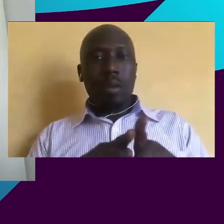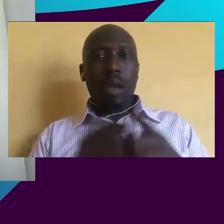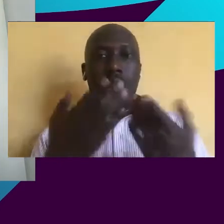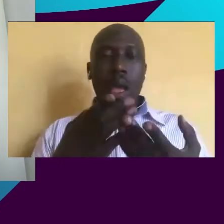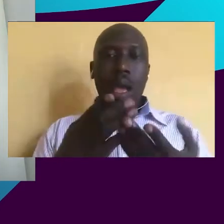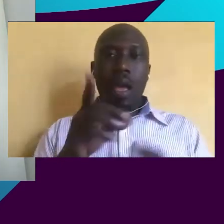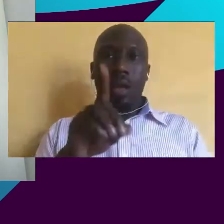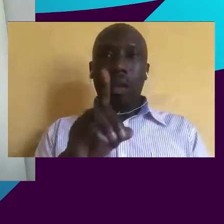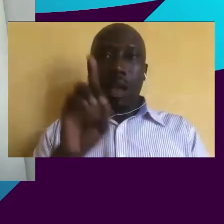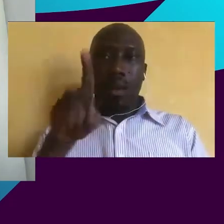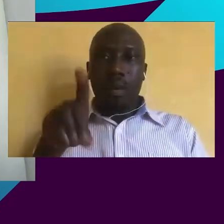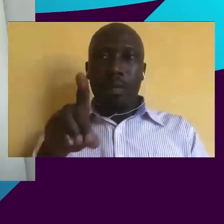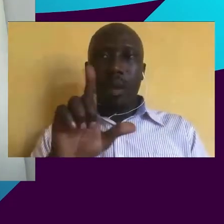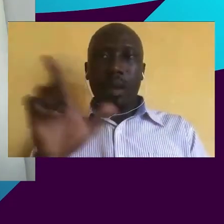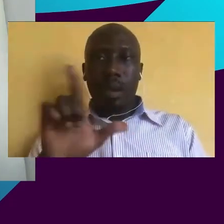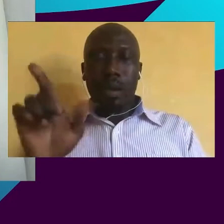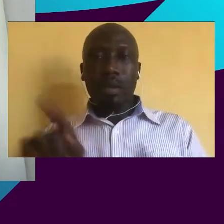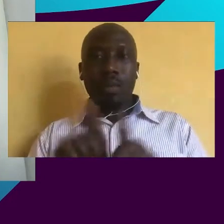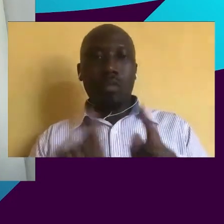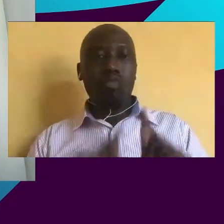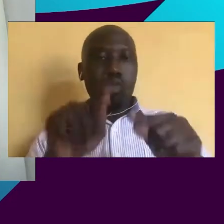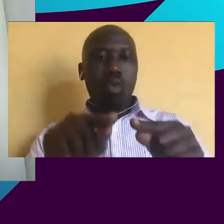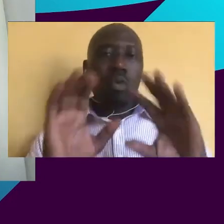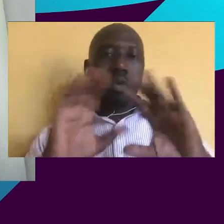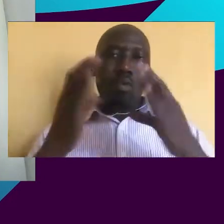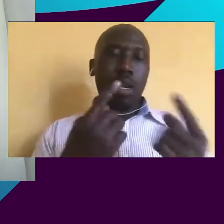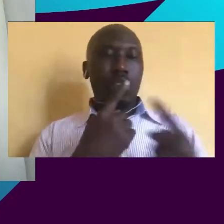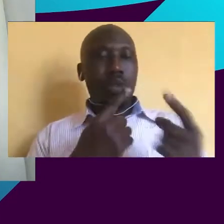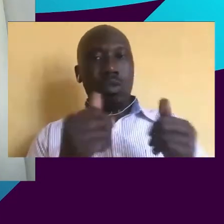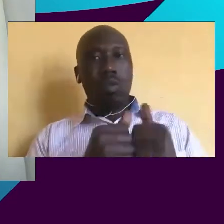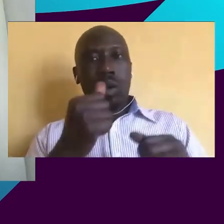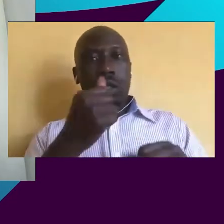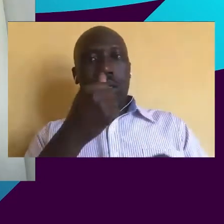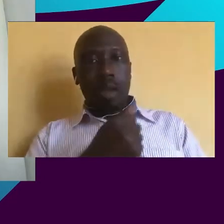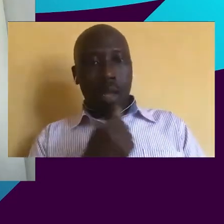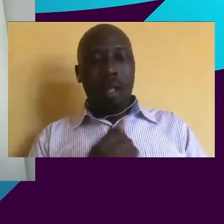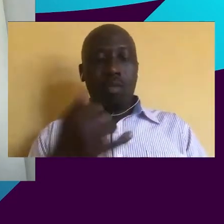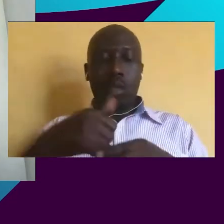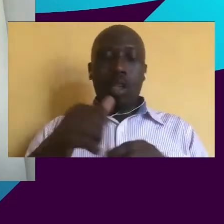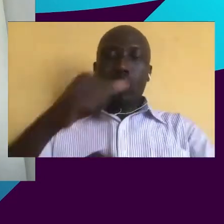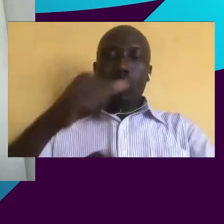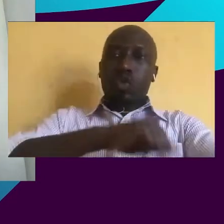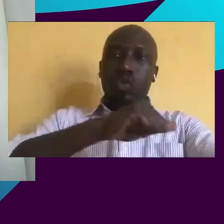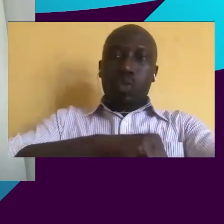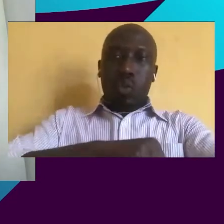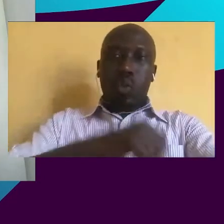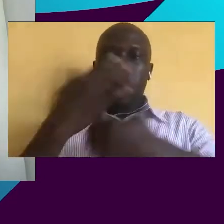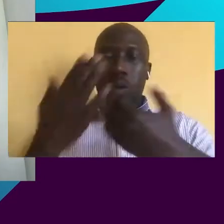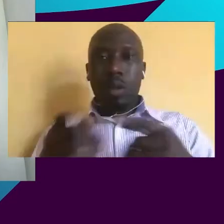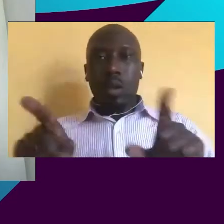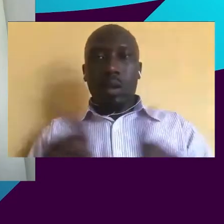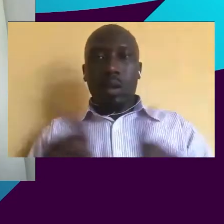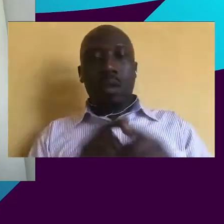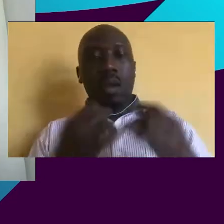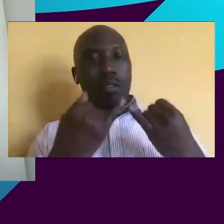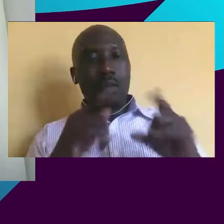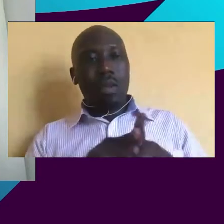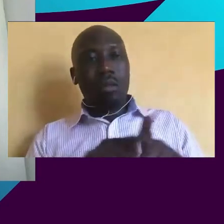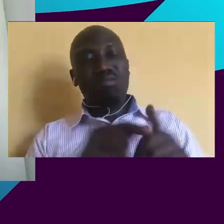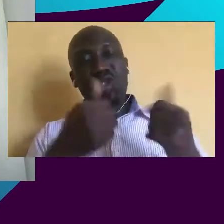to communities and speak to girls within school and tell them about the good, about them